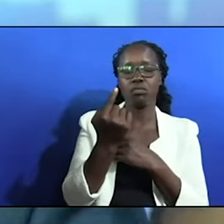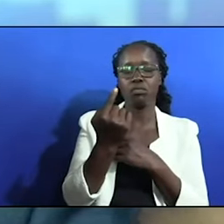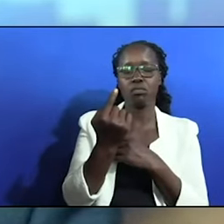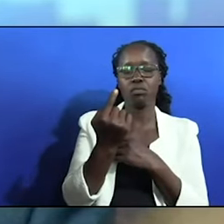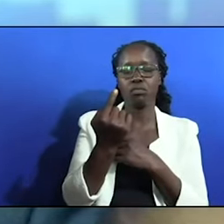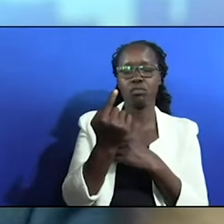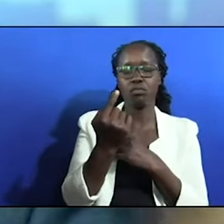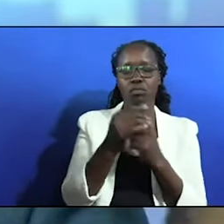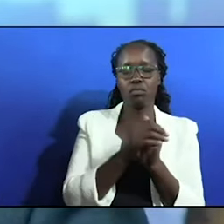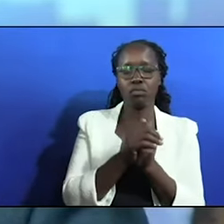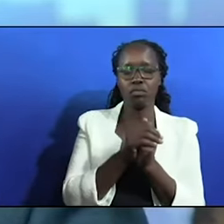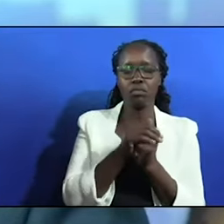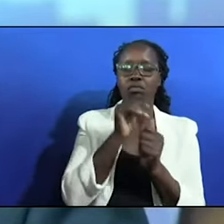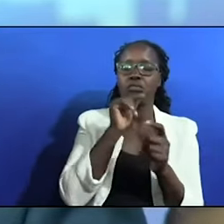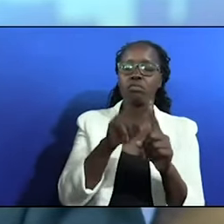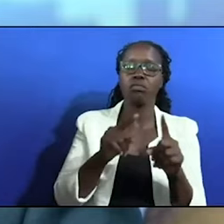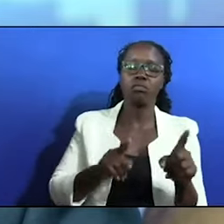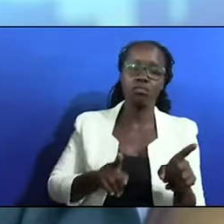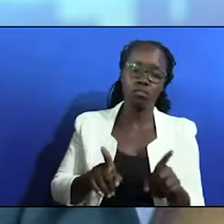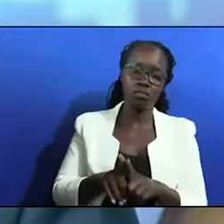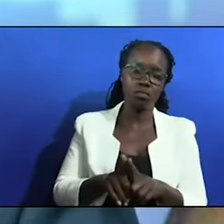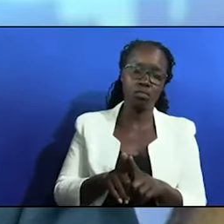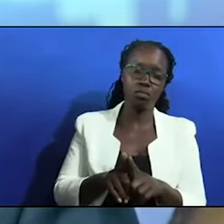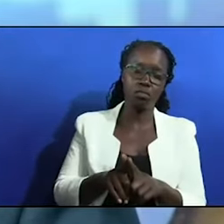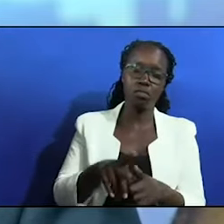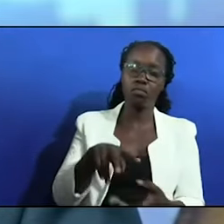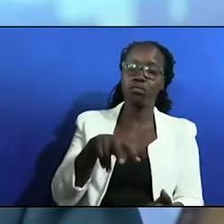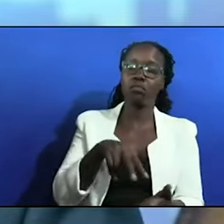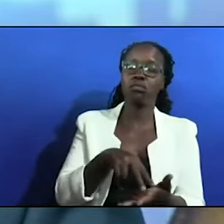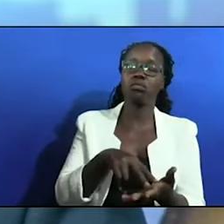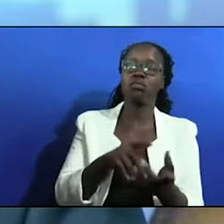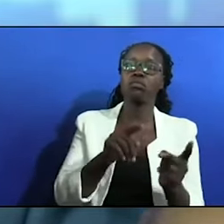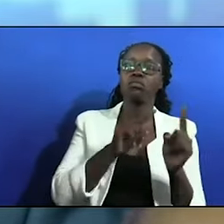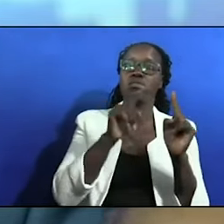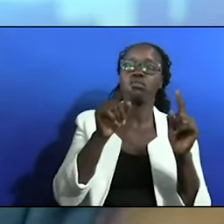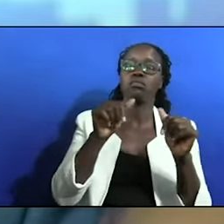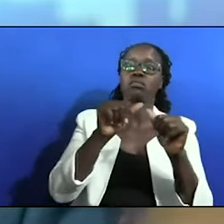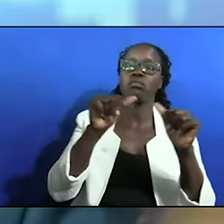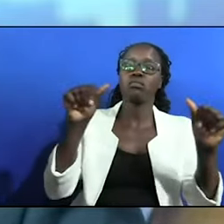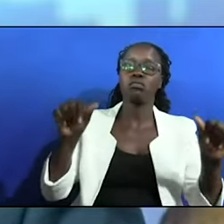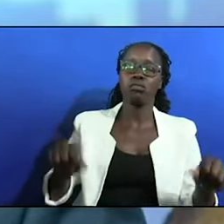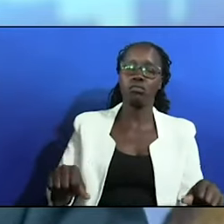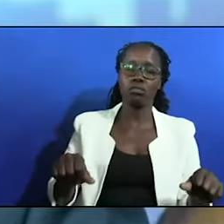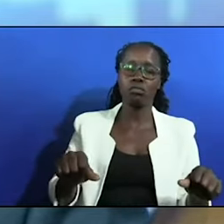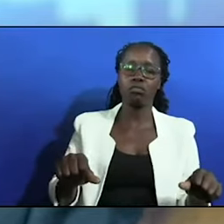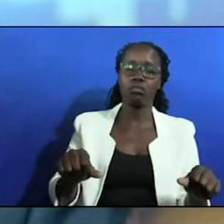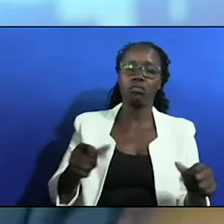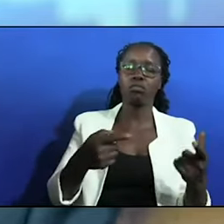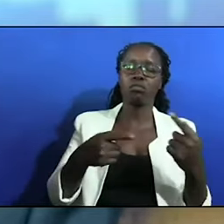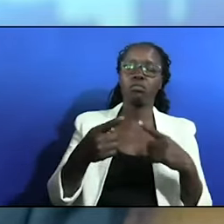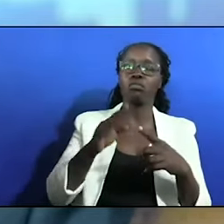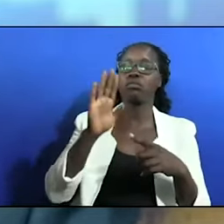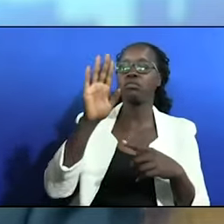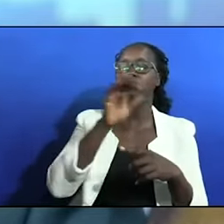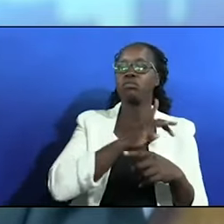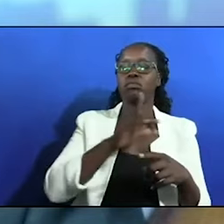And our brothers and sisters who have stood and come to the altar have come to you, Lord